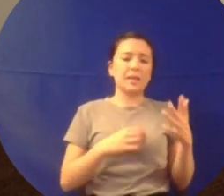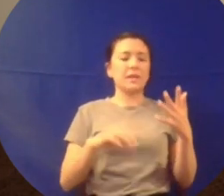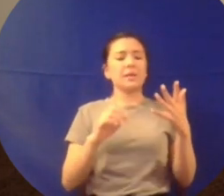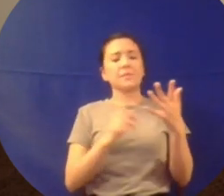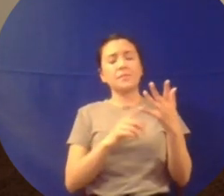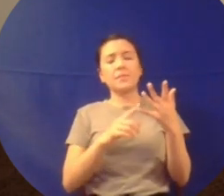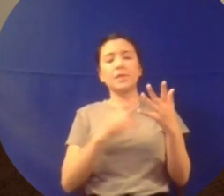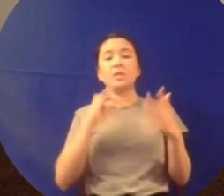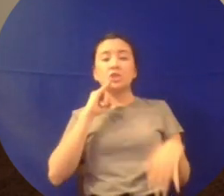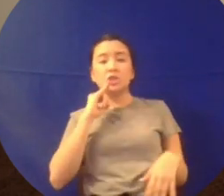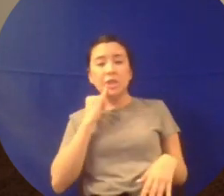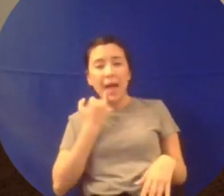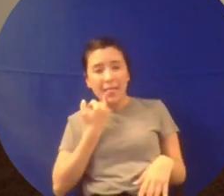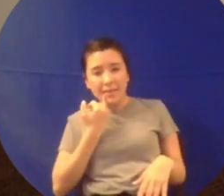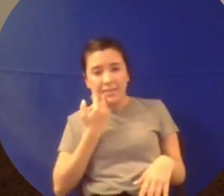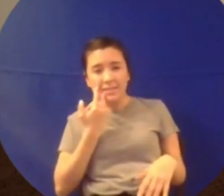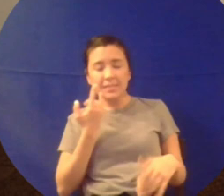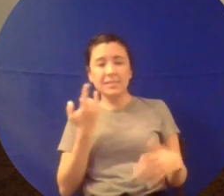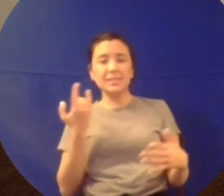envy,